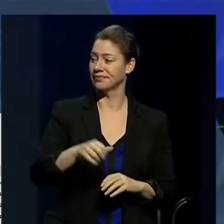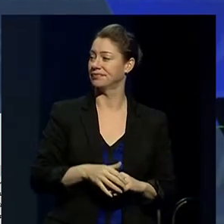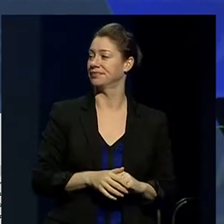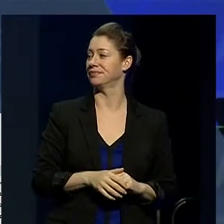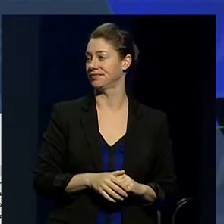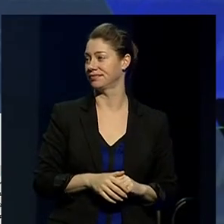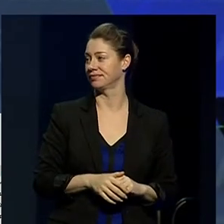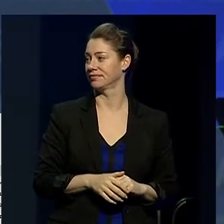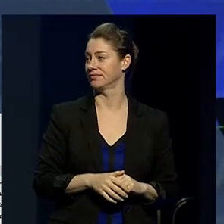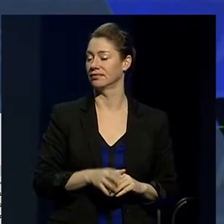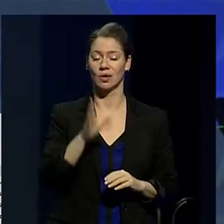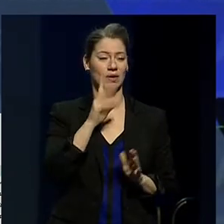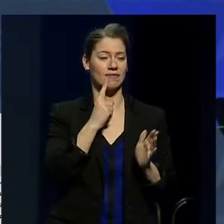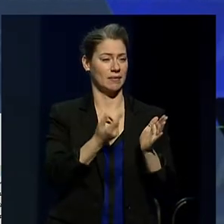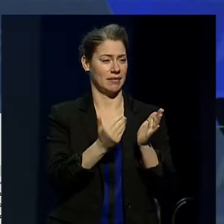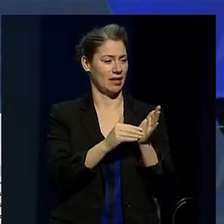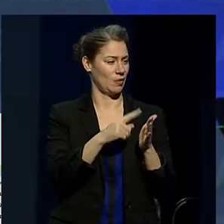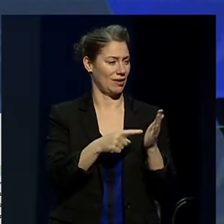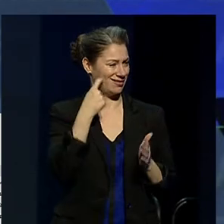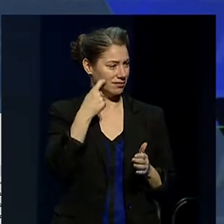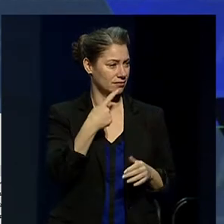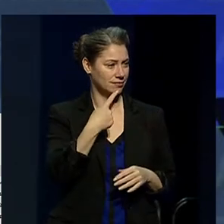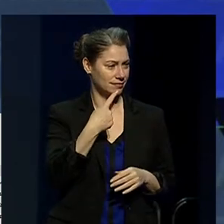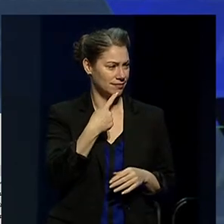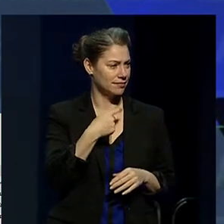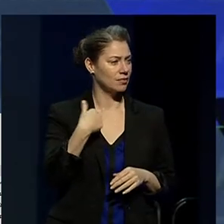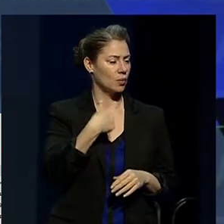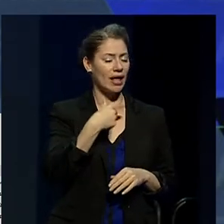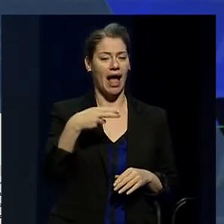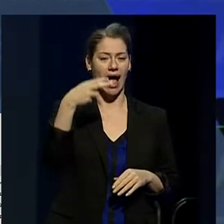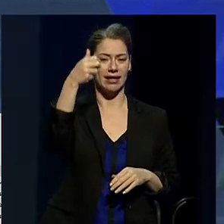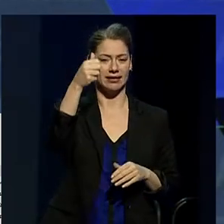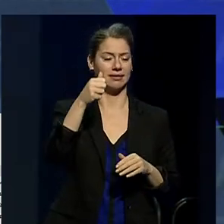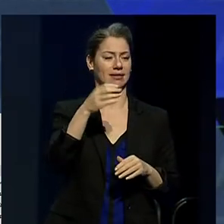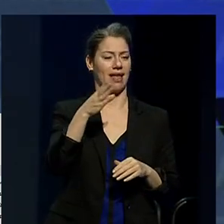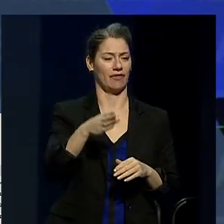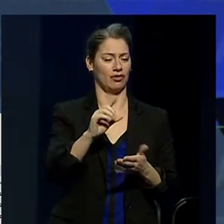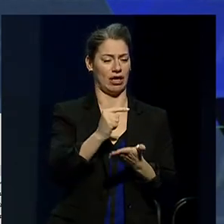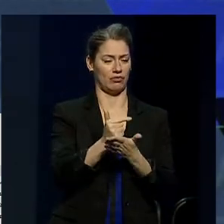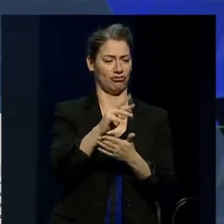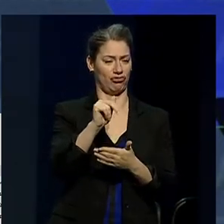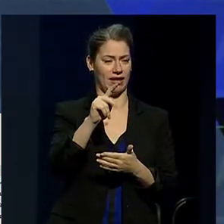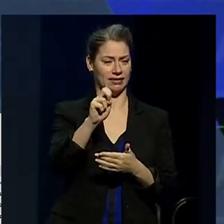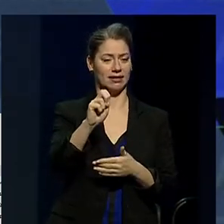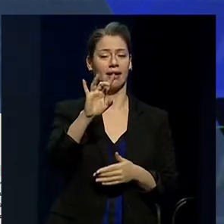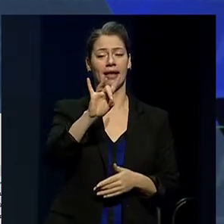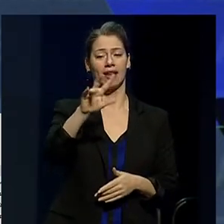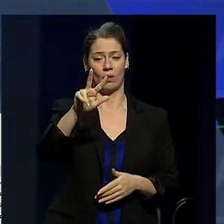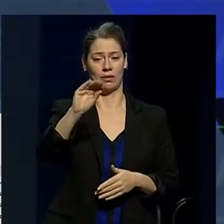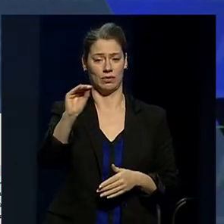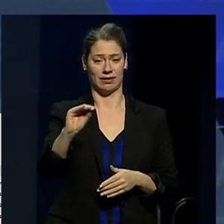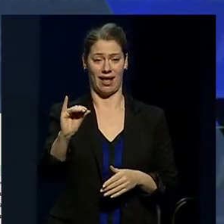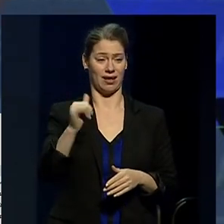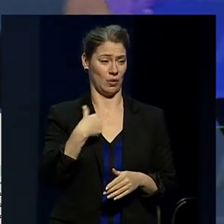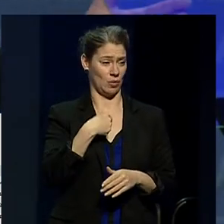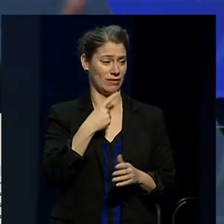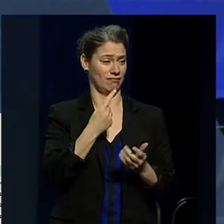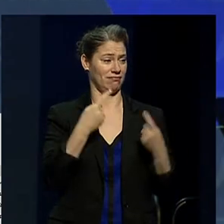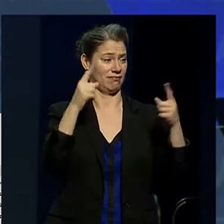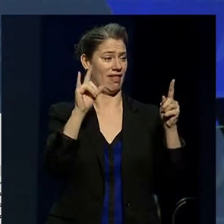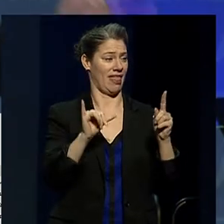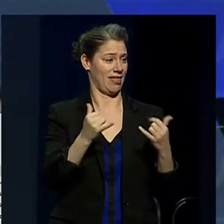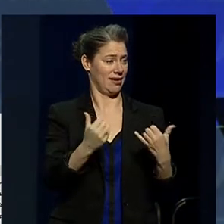Let me repeat what I said just a minute ago. We are at the highest ever graduation rate, 83%. We achieved that this year, thanks to all of